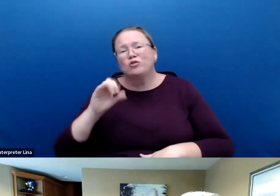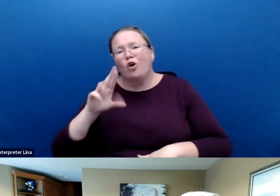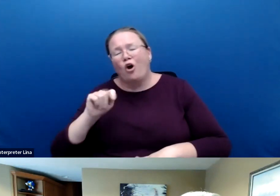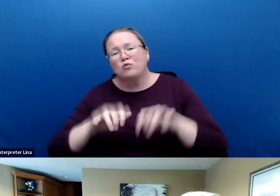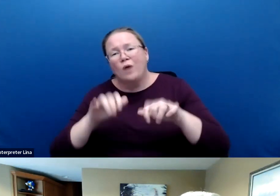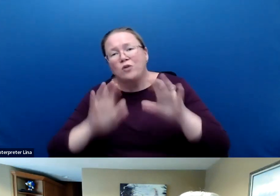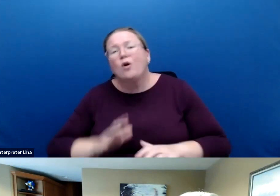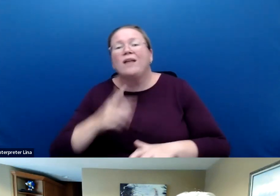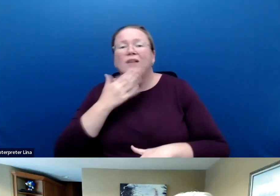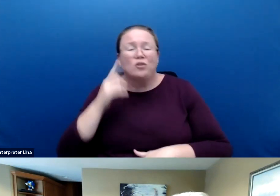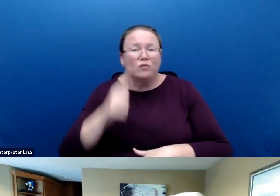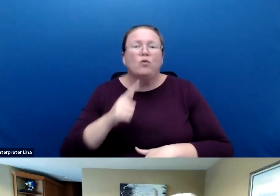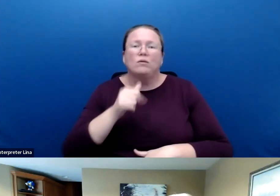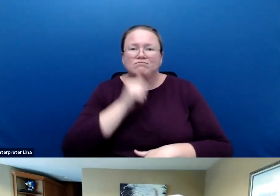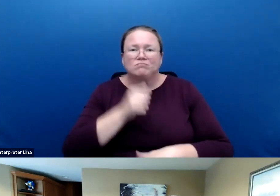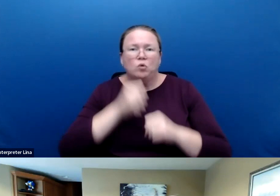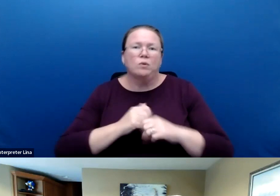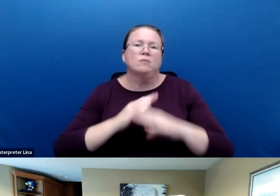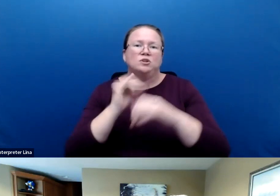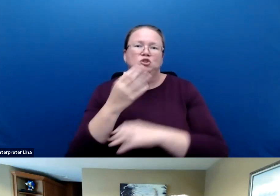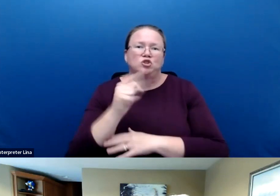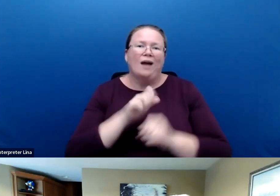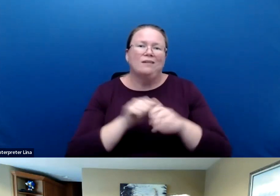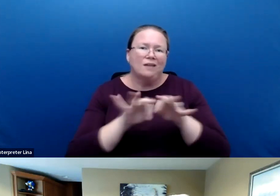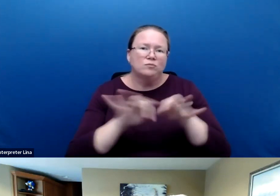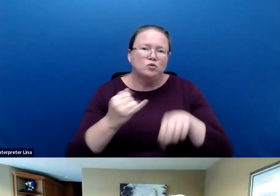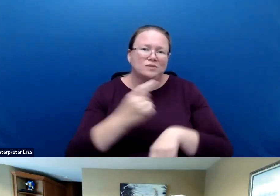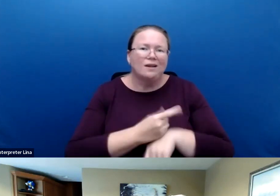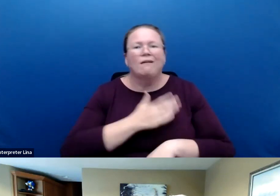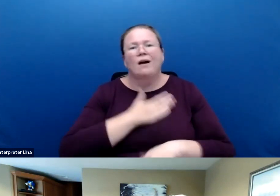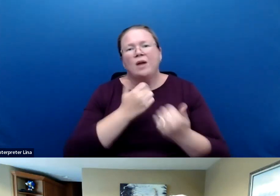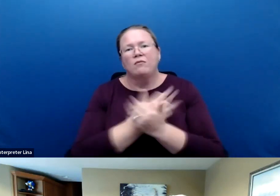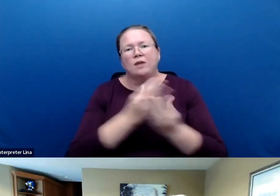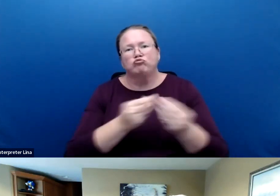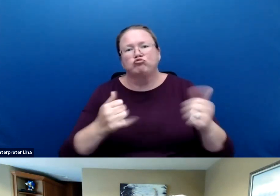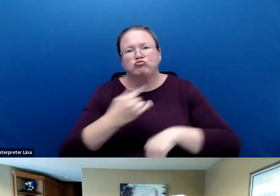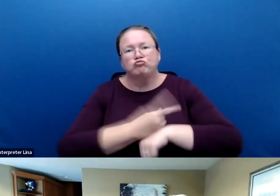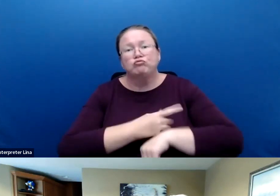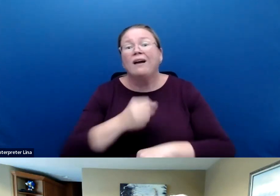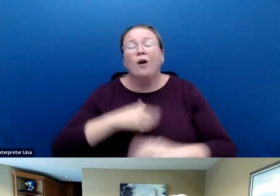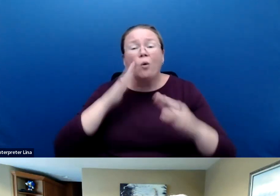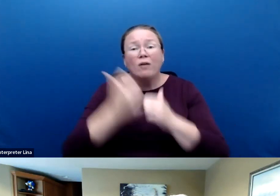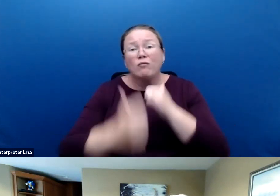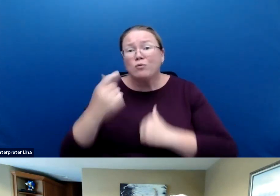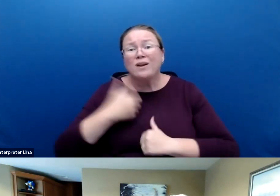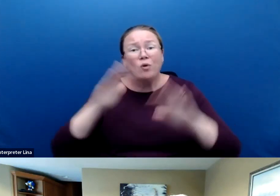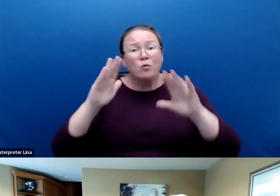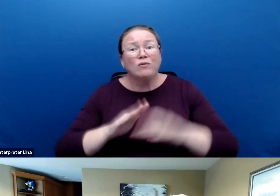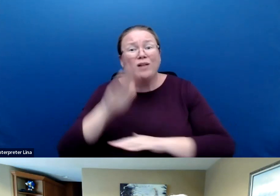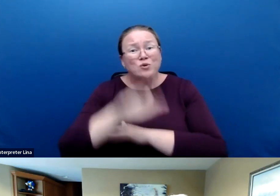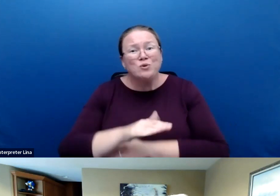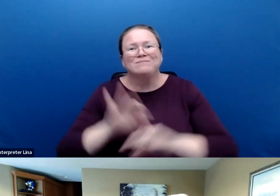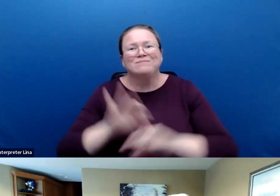your patience with the little bump with the chat and the captioning today. I'm glad we got it all figured out. And I hope everybody has a good